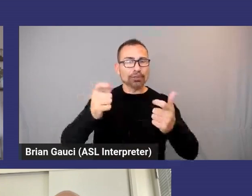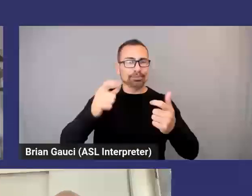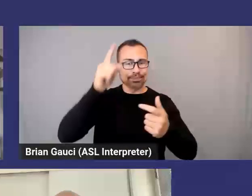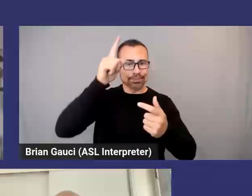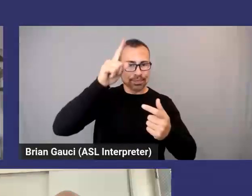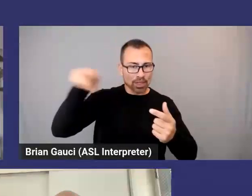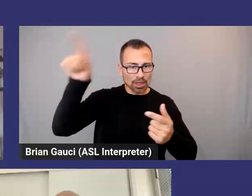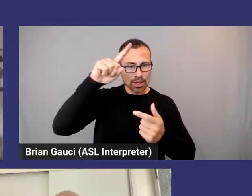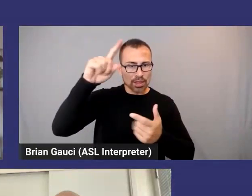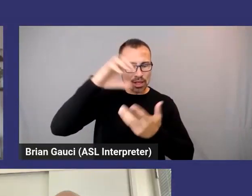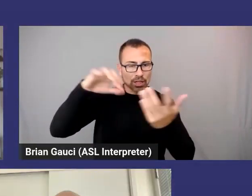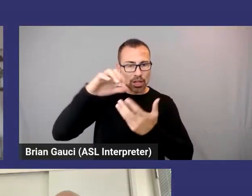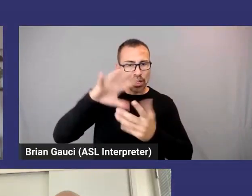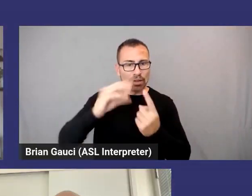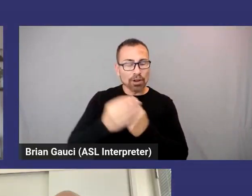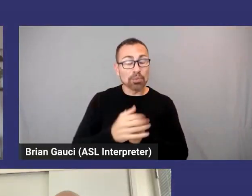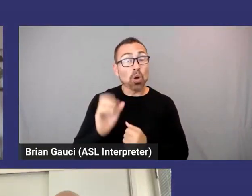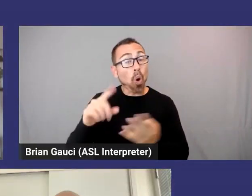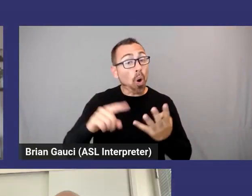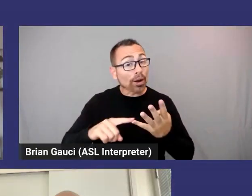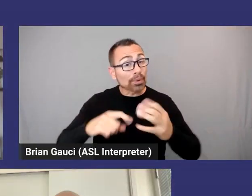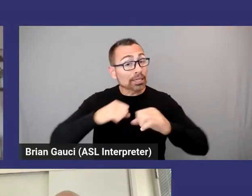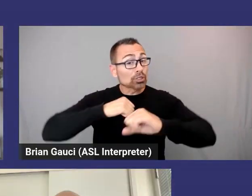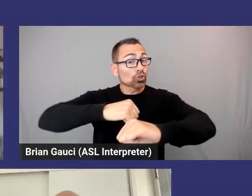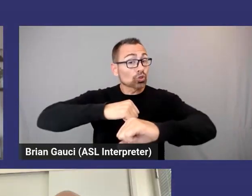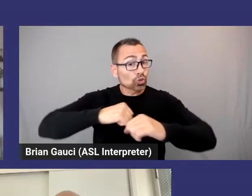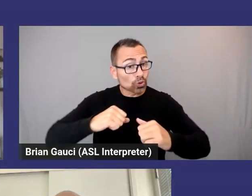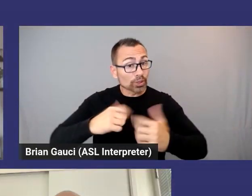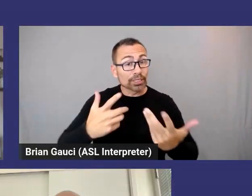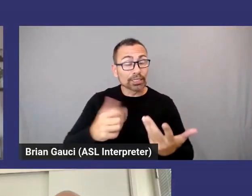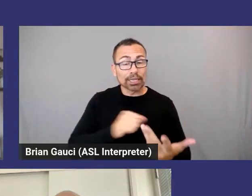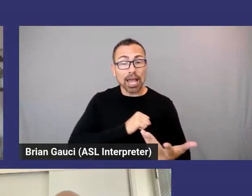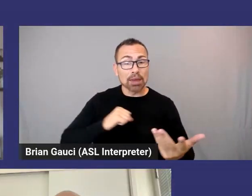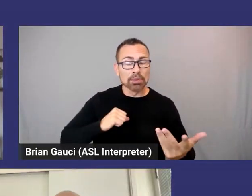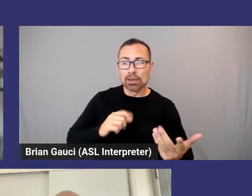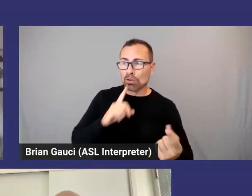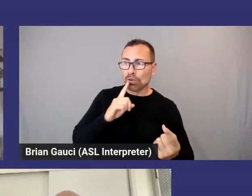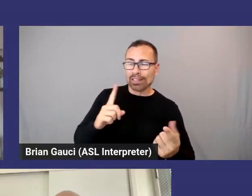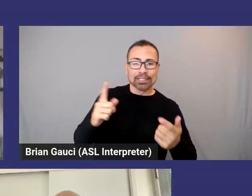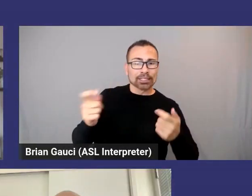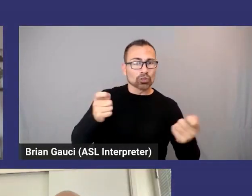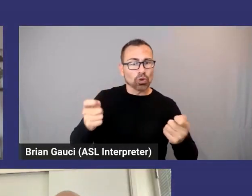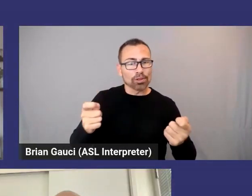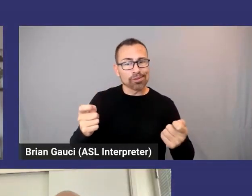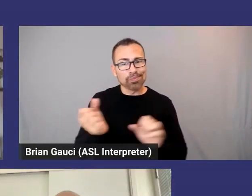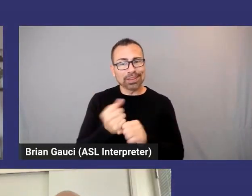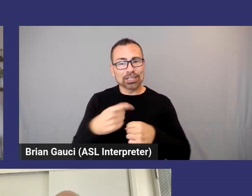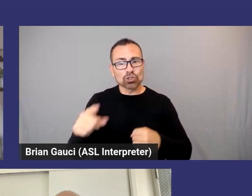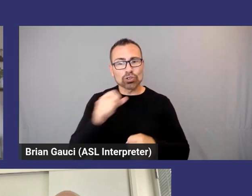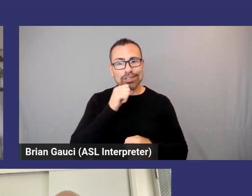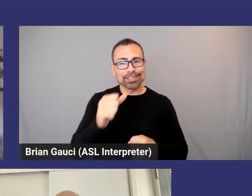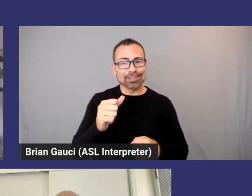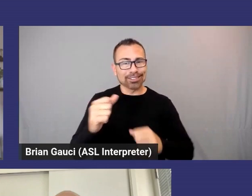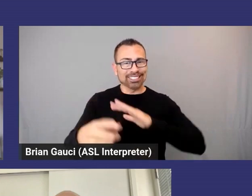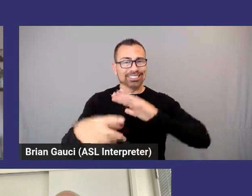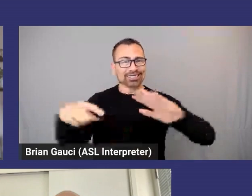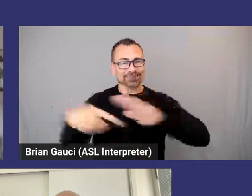person that's really kind of in control of doing all the kind of making sure that you don't end up on Hacker News type stuff.